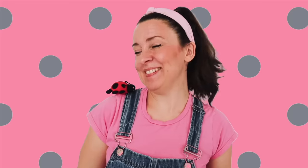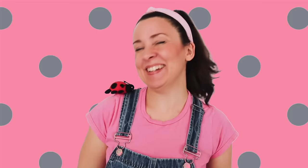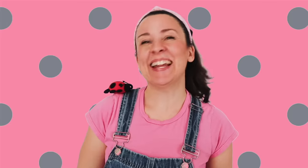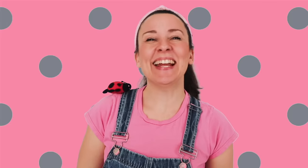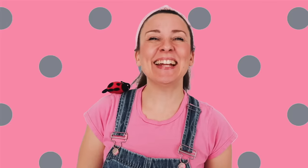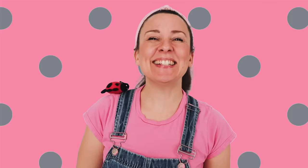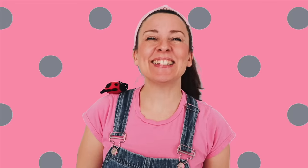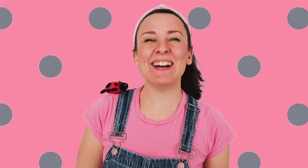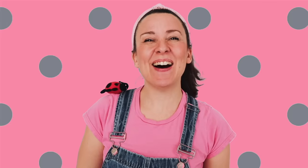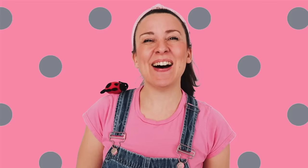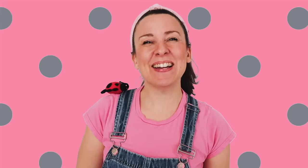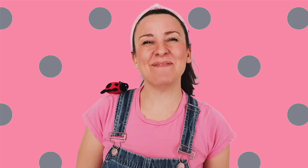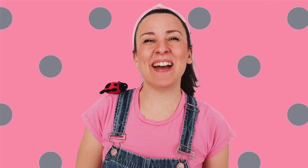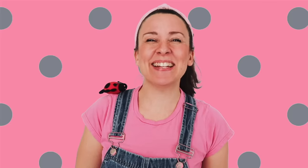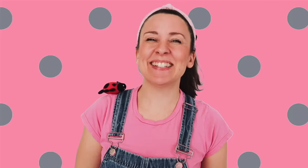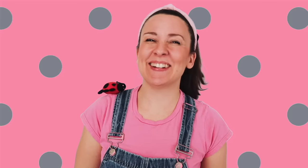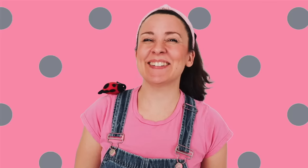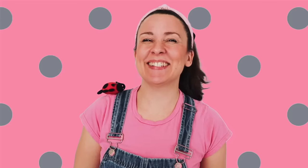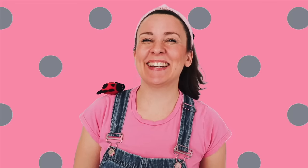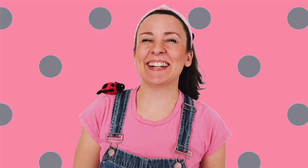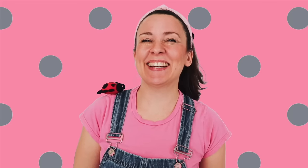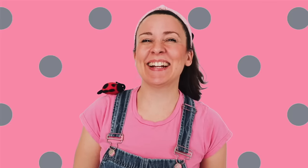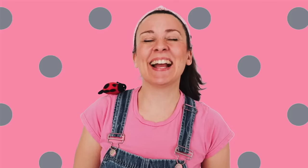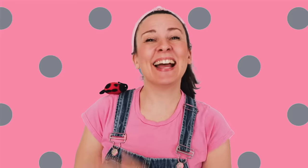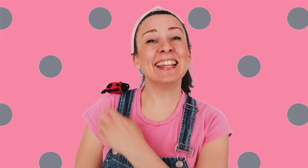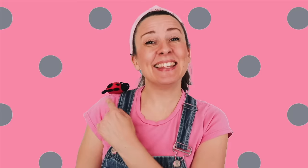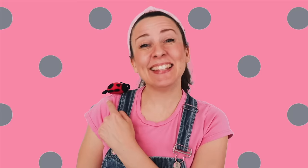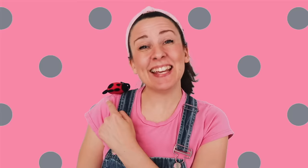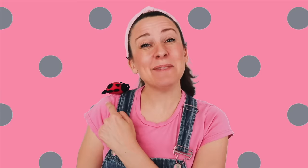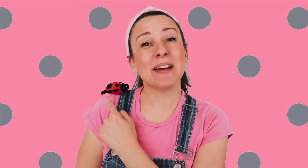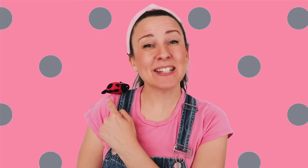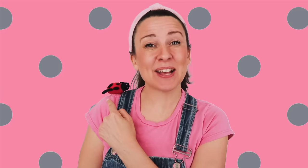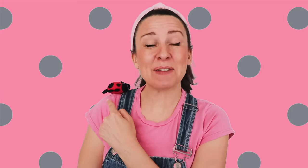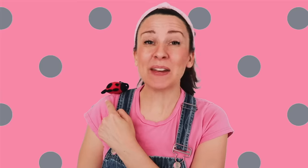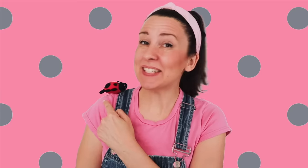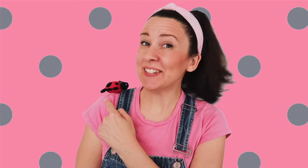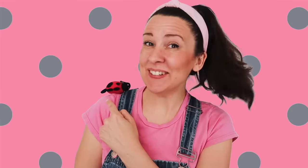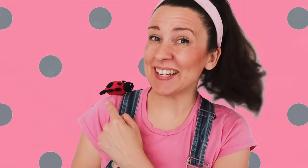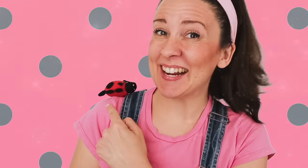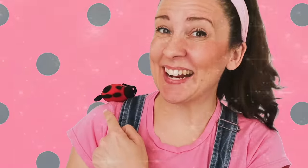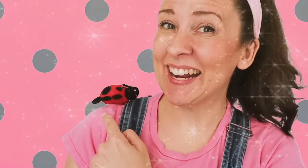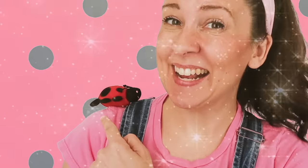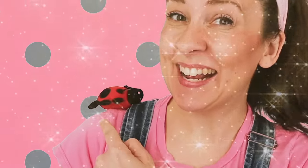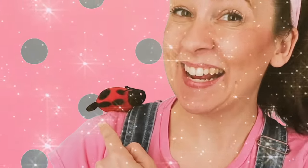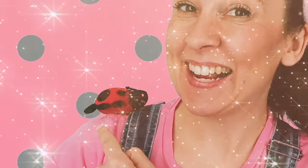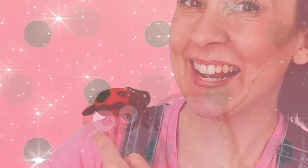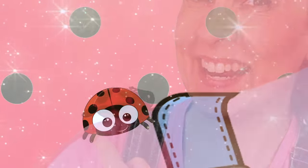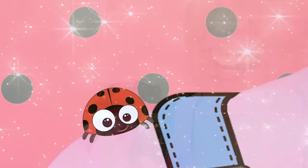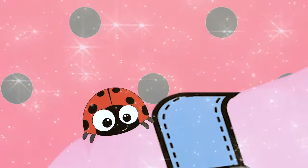Oh, it's on my shoulder. The ladybug's on my shoulder.